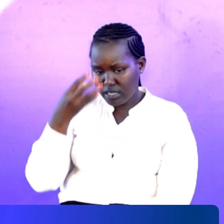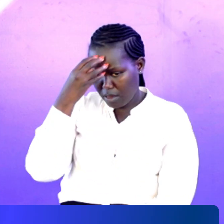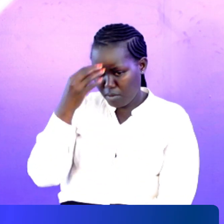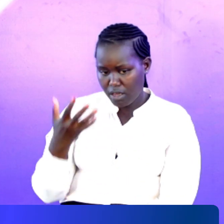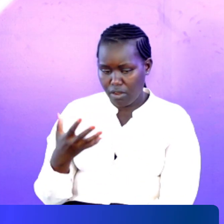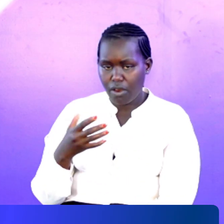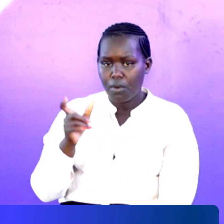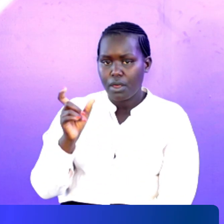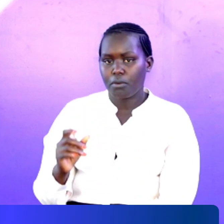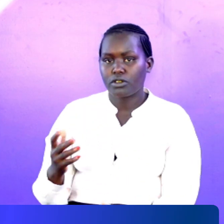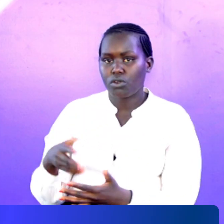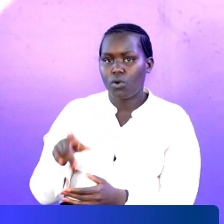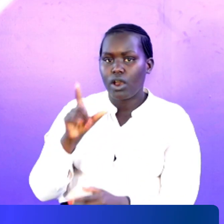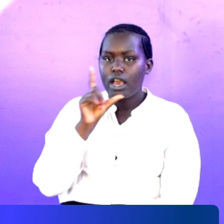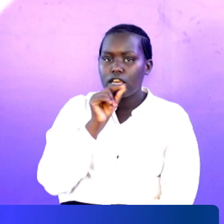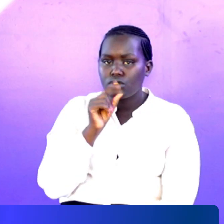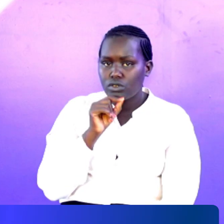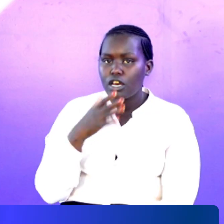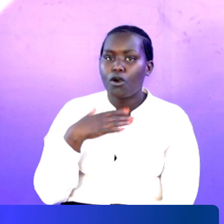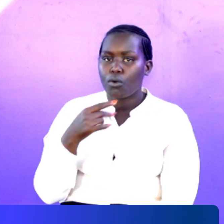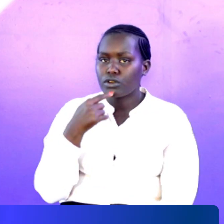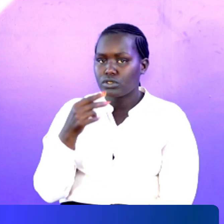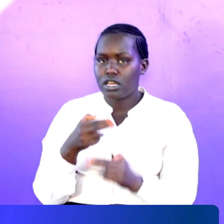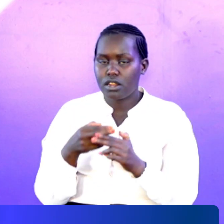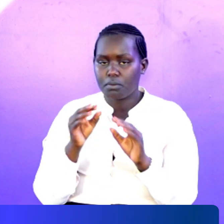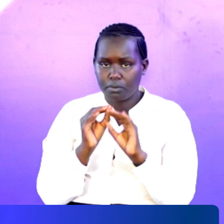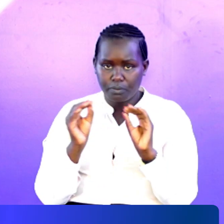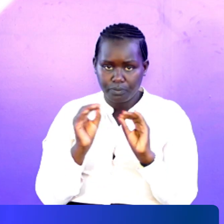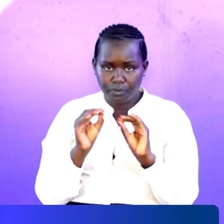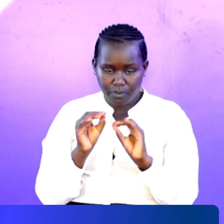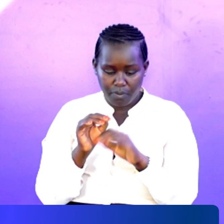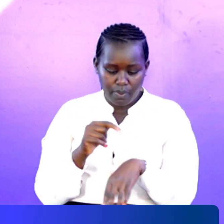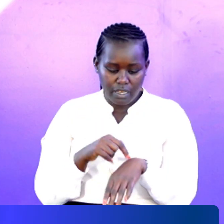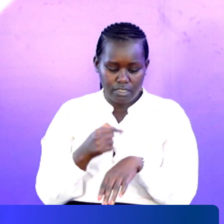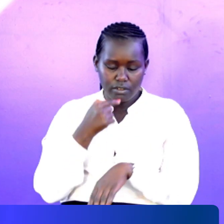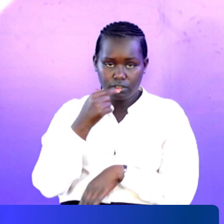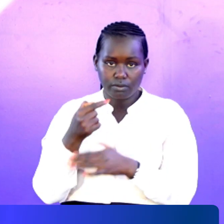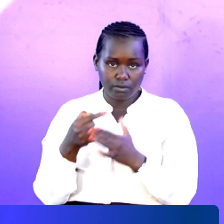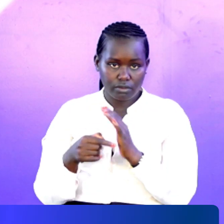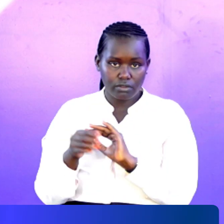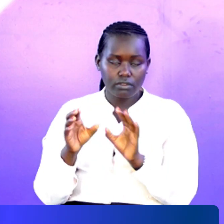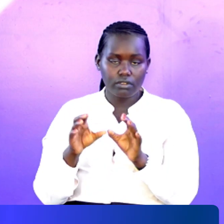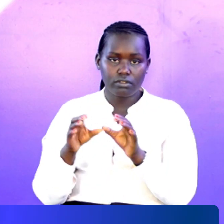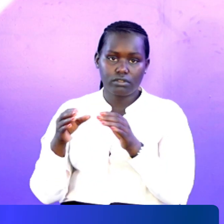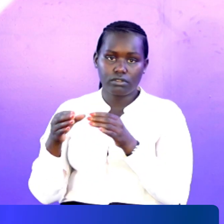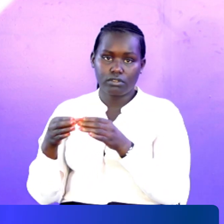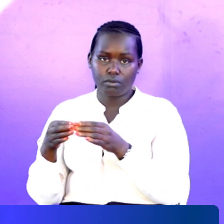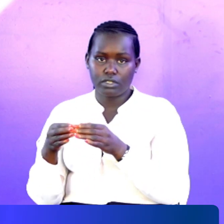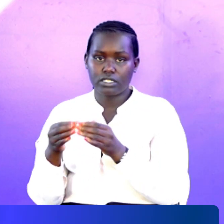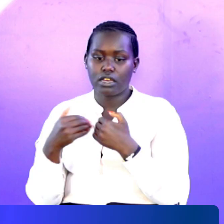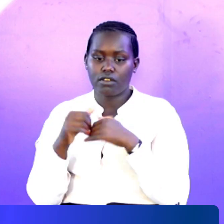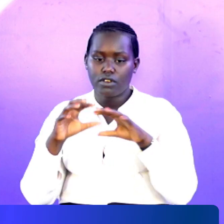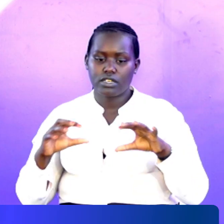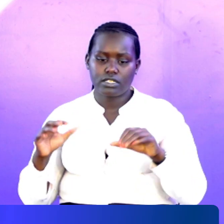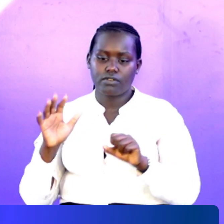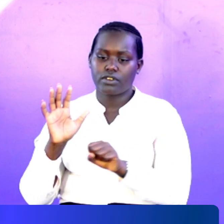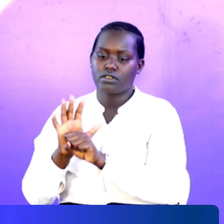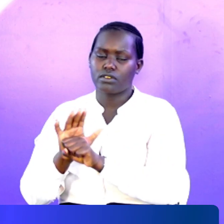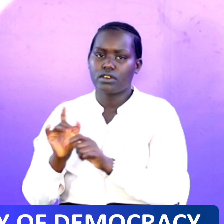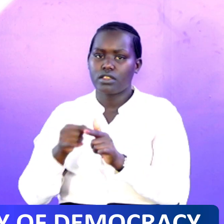Space. I don't want to mention their name because they're not here. When he was telling me that his community has suffered for long. And I asked